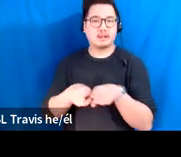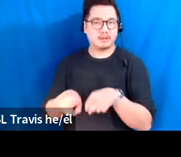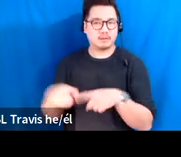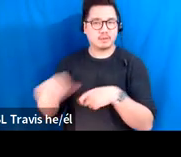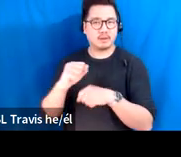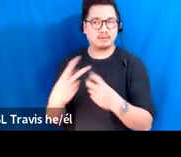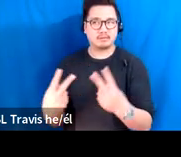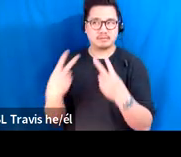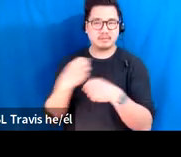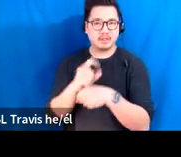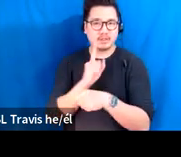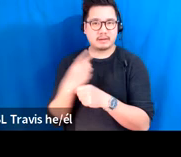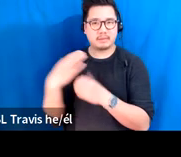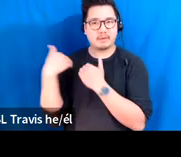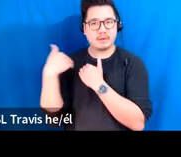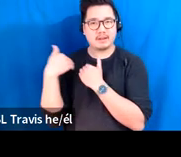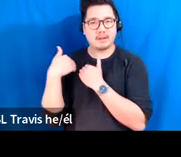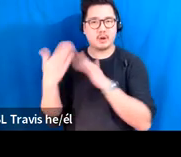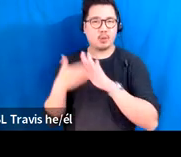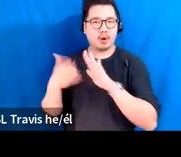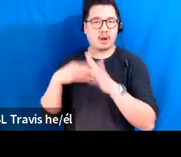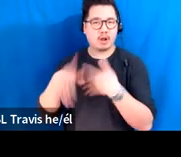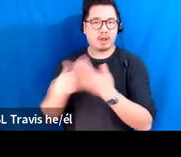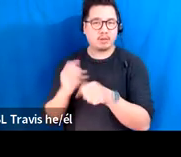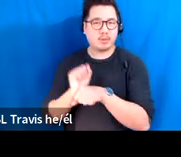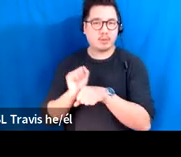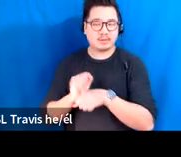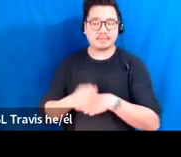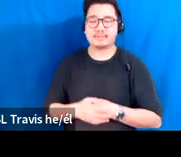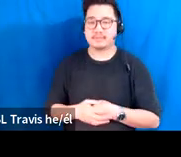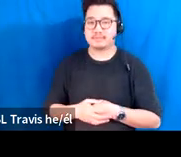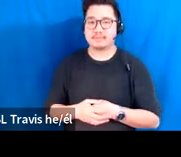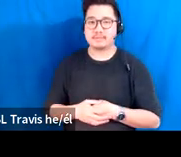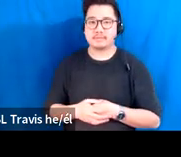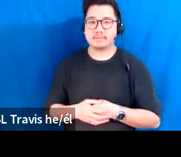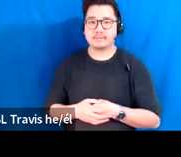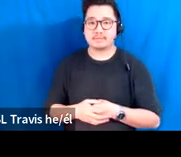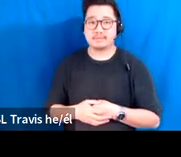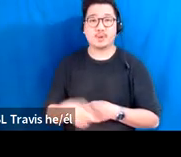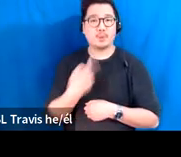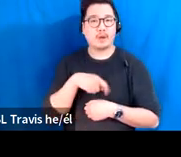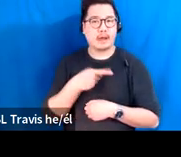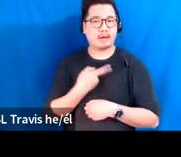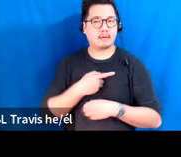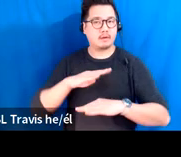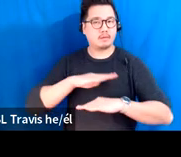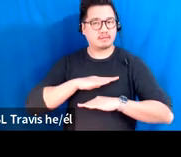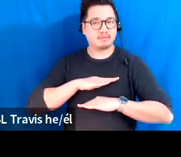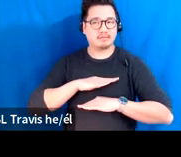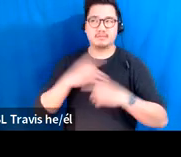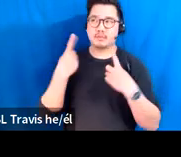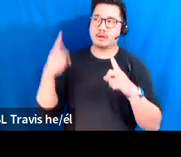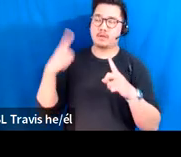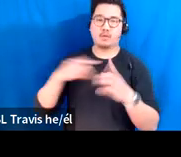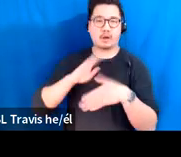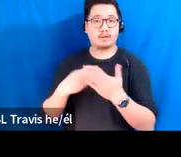and my team accountable to executing on our work we must meet this moment for our students and i hope you will see